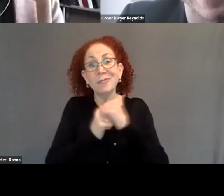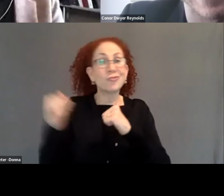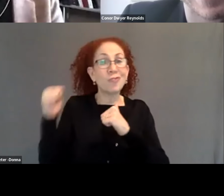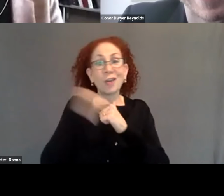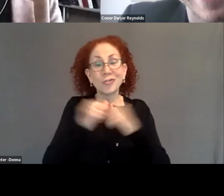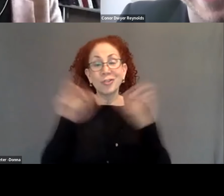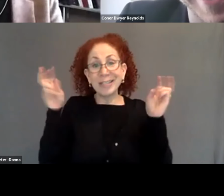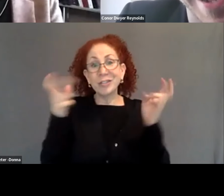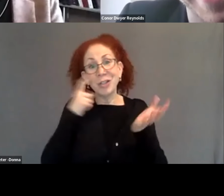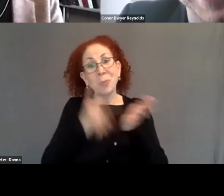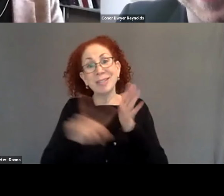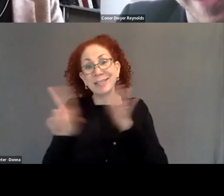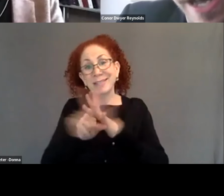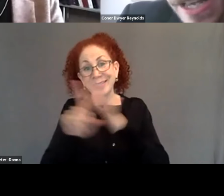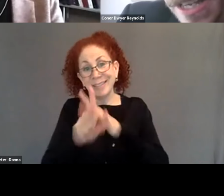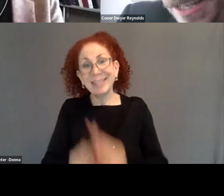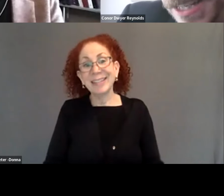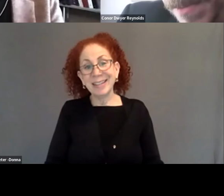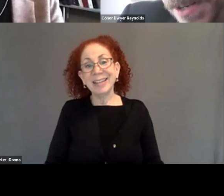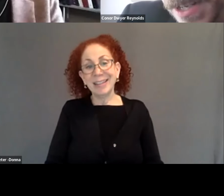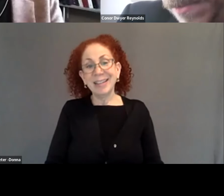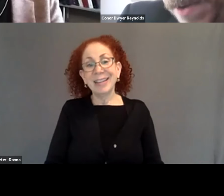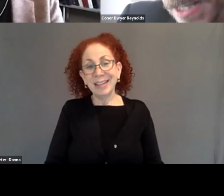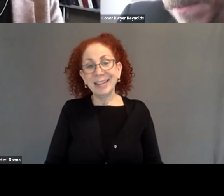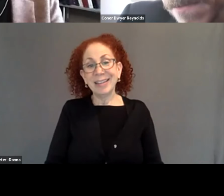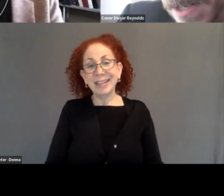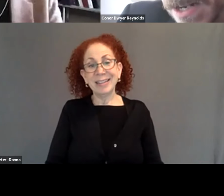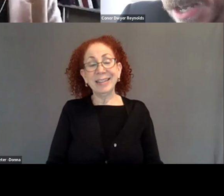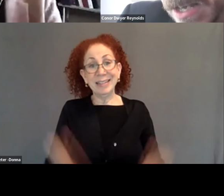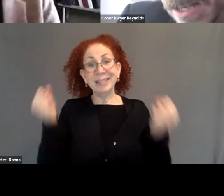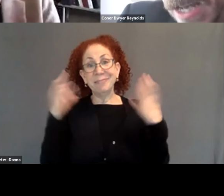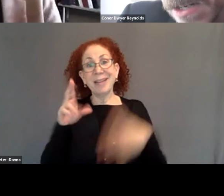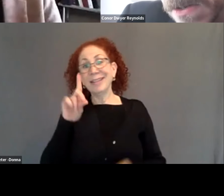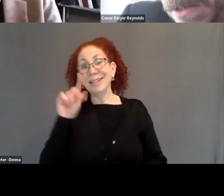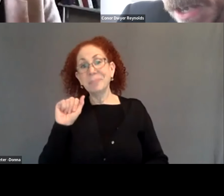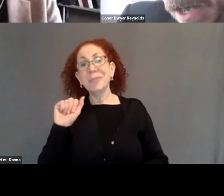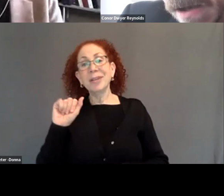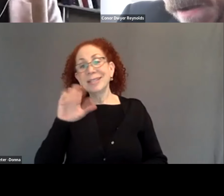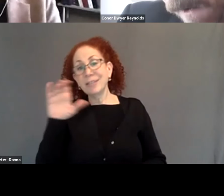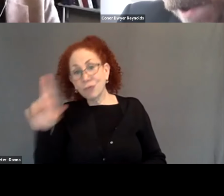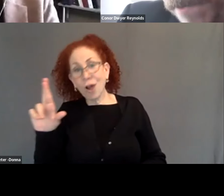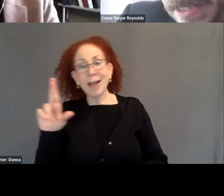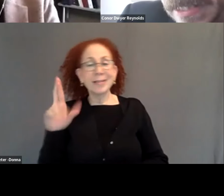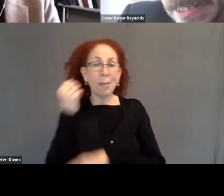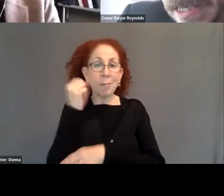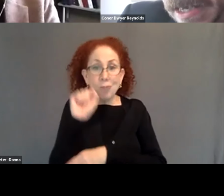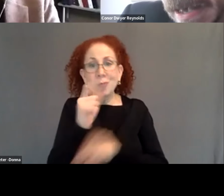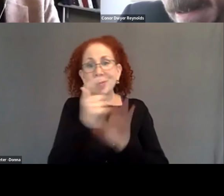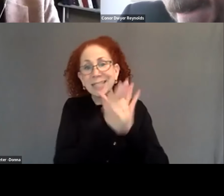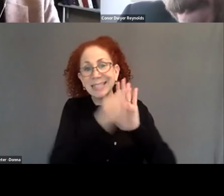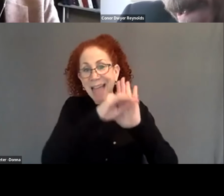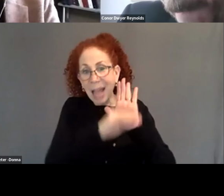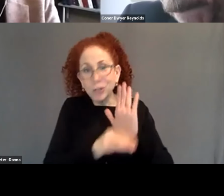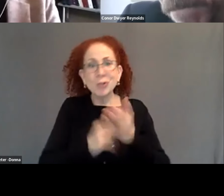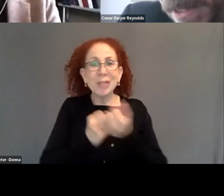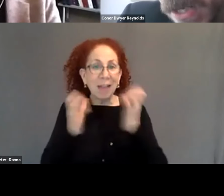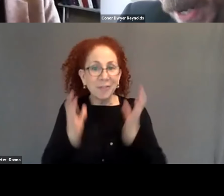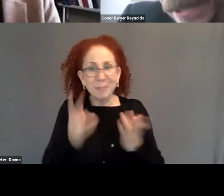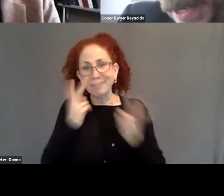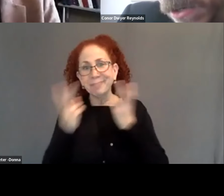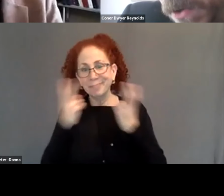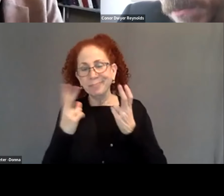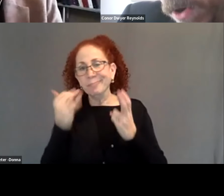see in canonical disability civil rights movement statutes and advocacy.